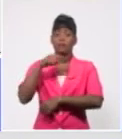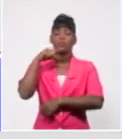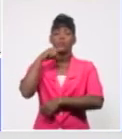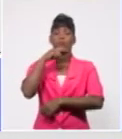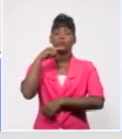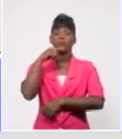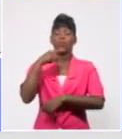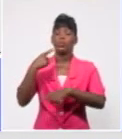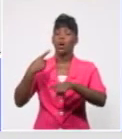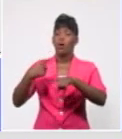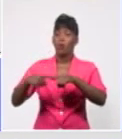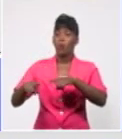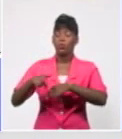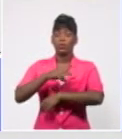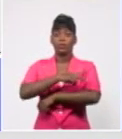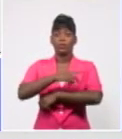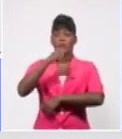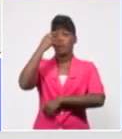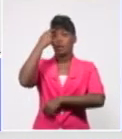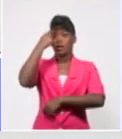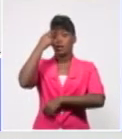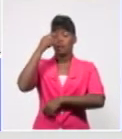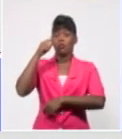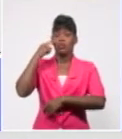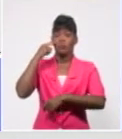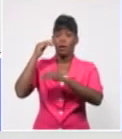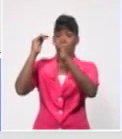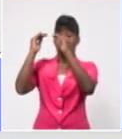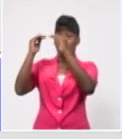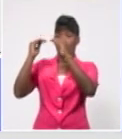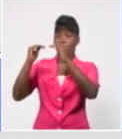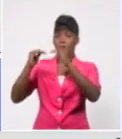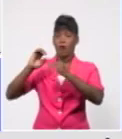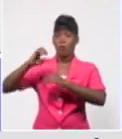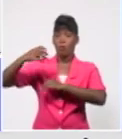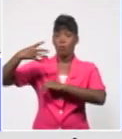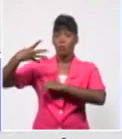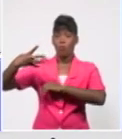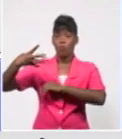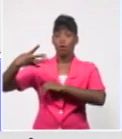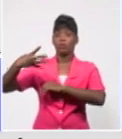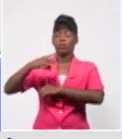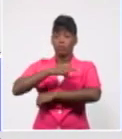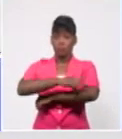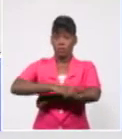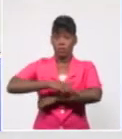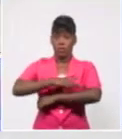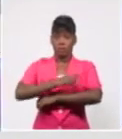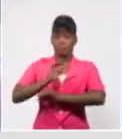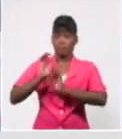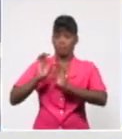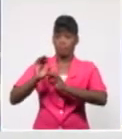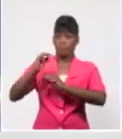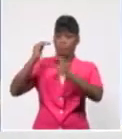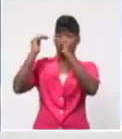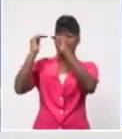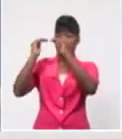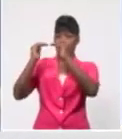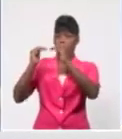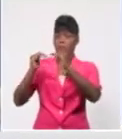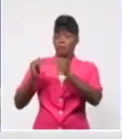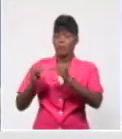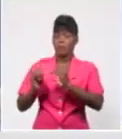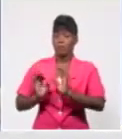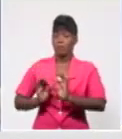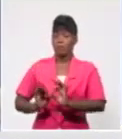3,769,524 infections. Russia reports also some million confirmed cases. In the United States, there were more